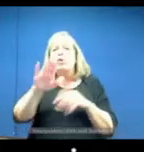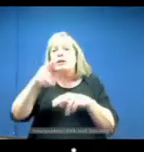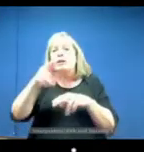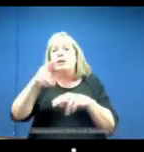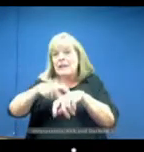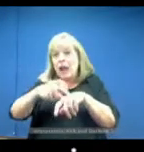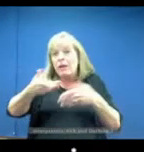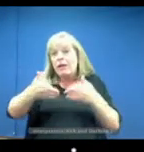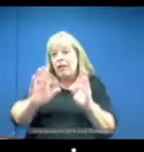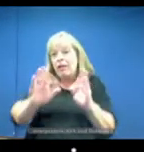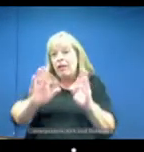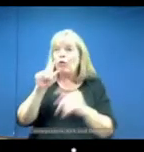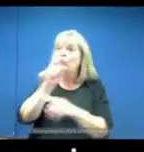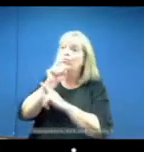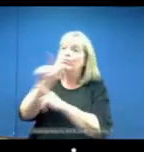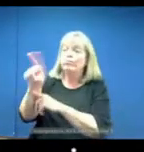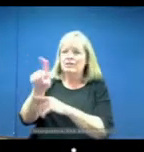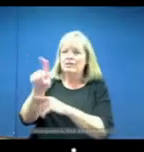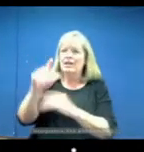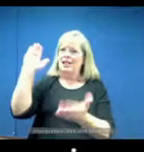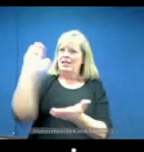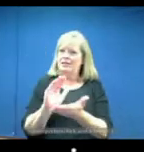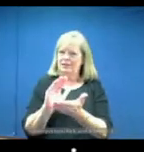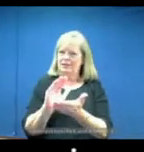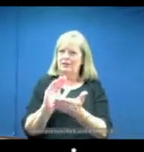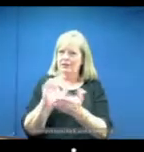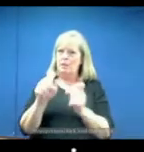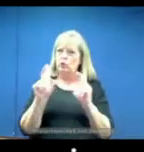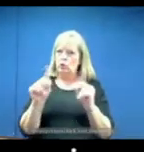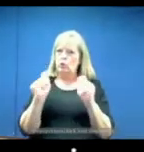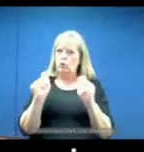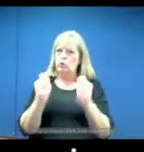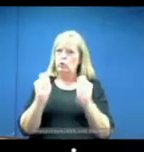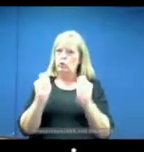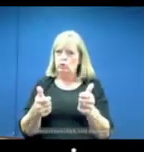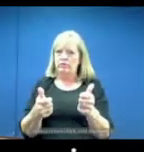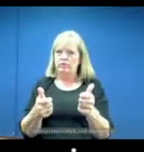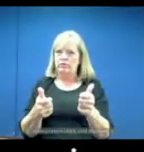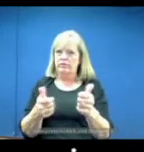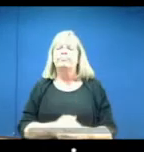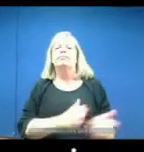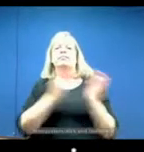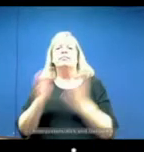All right. So we're going to go